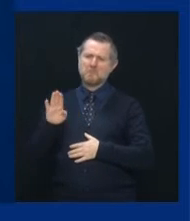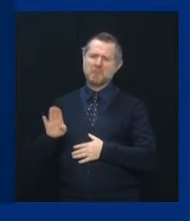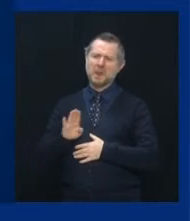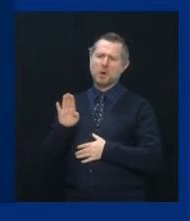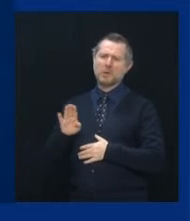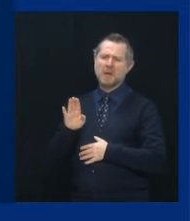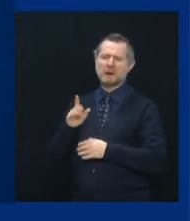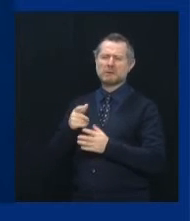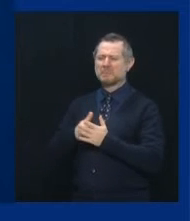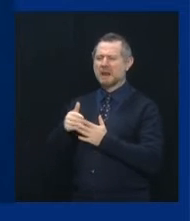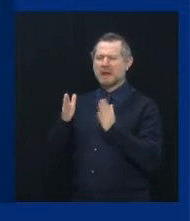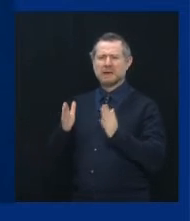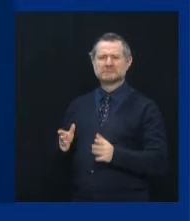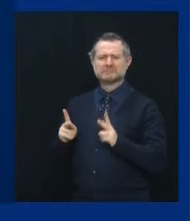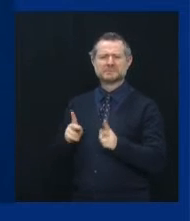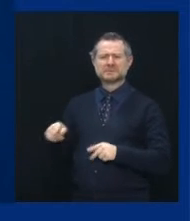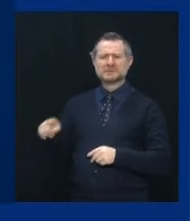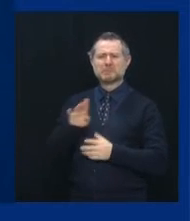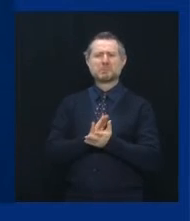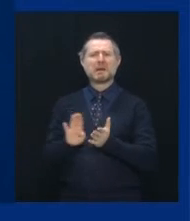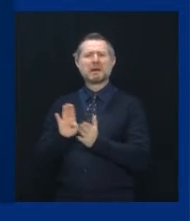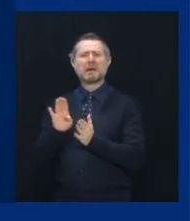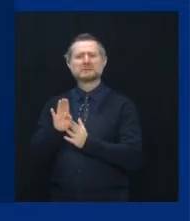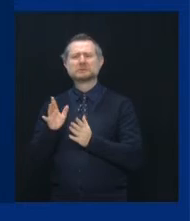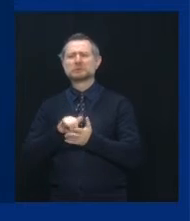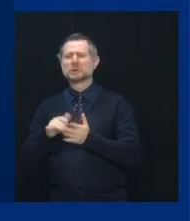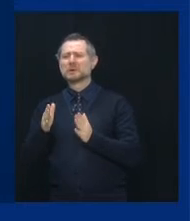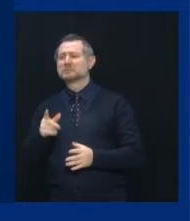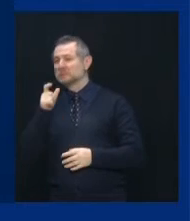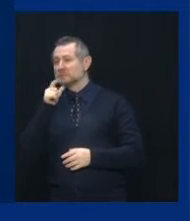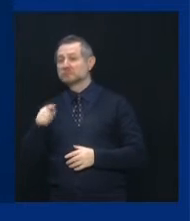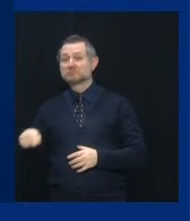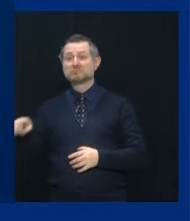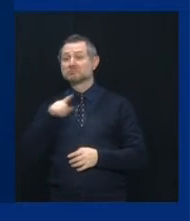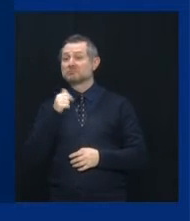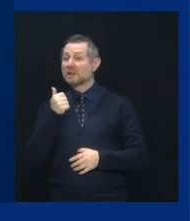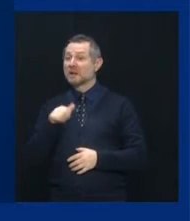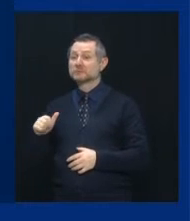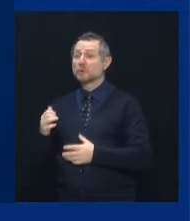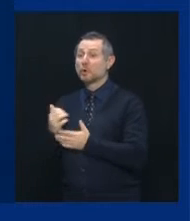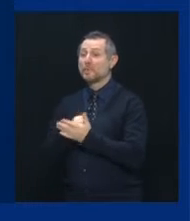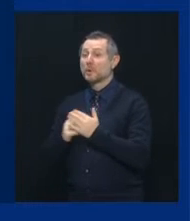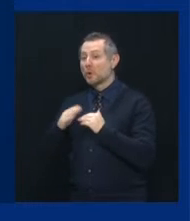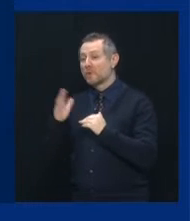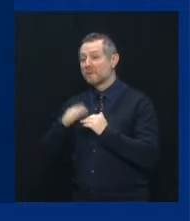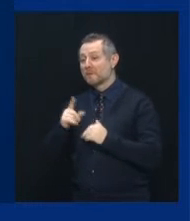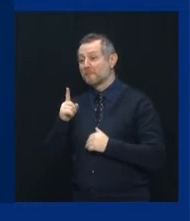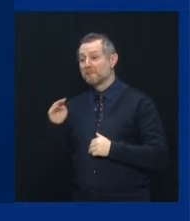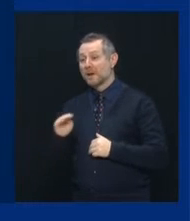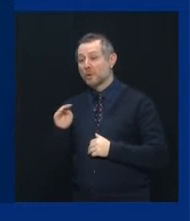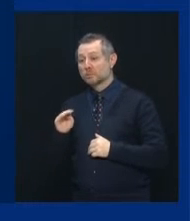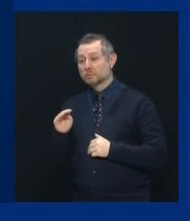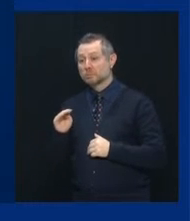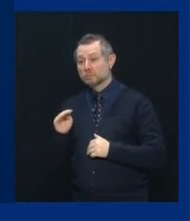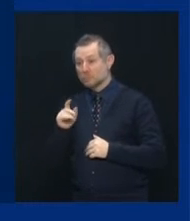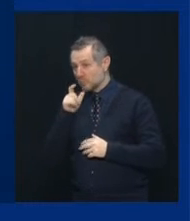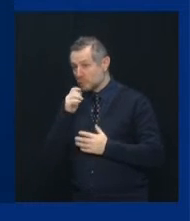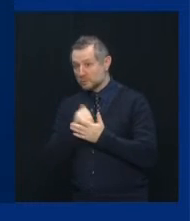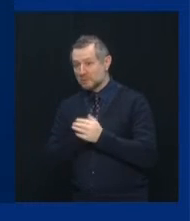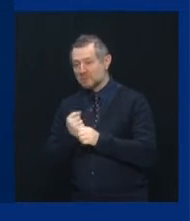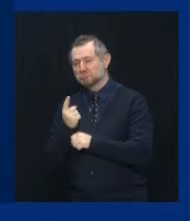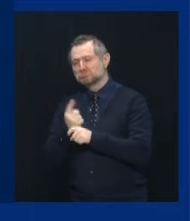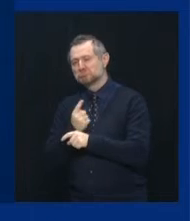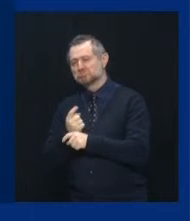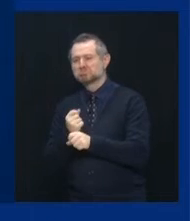multimillionaires, any income over $1 million, just plain old millionaire, like a